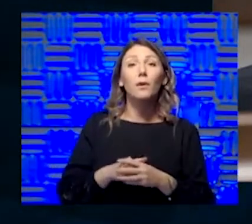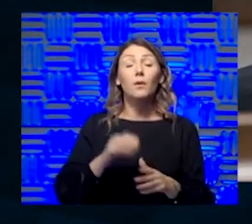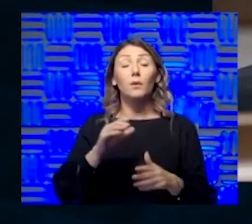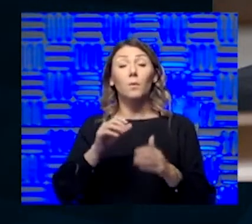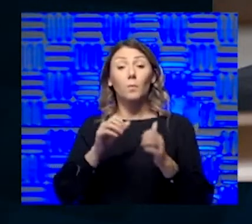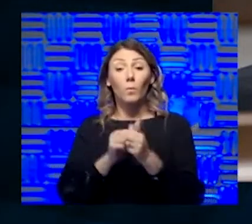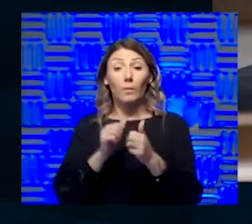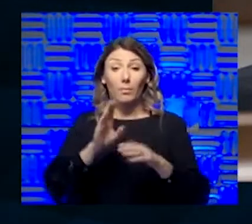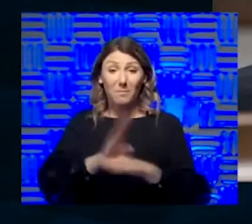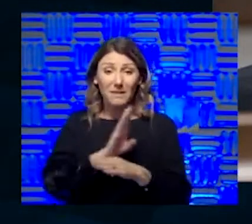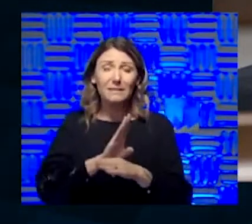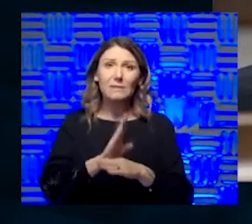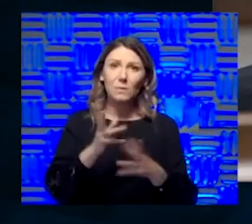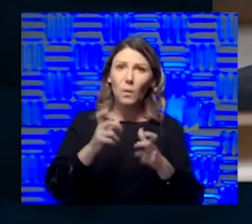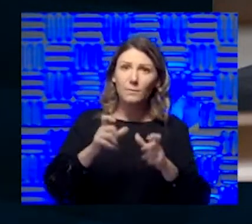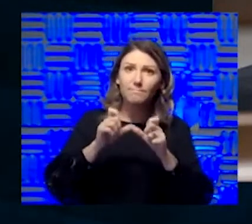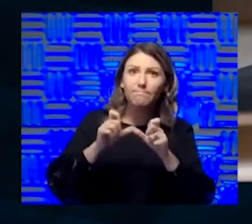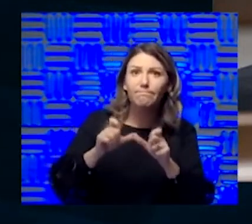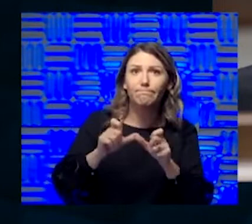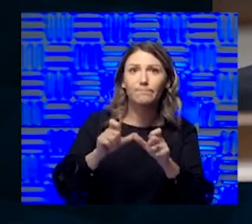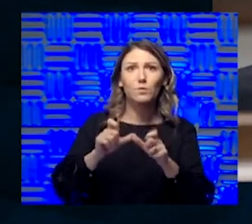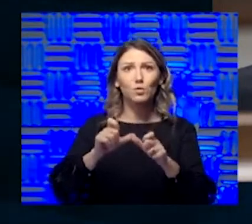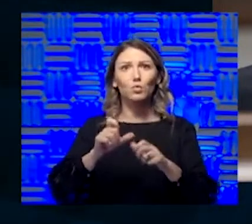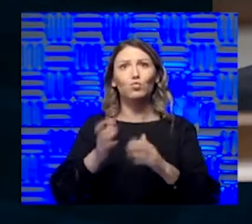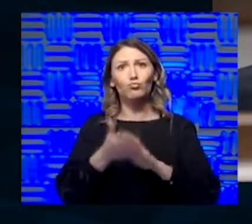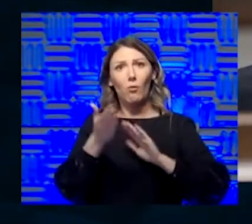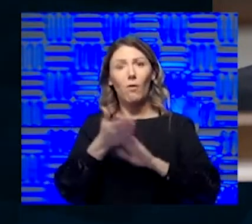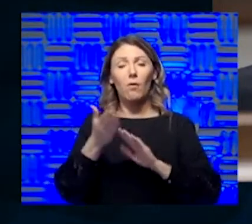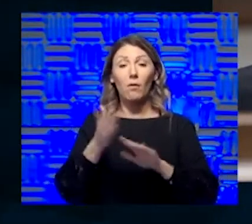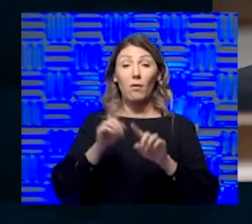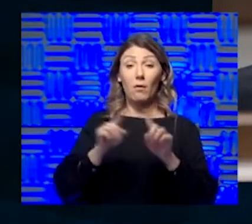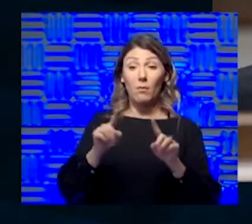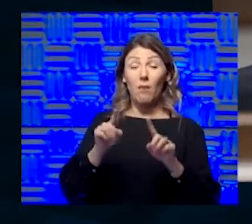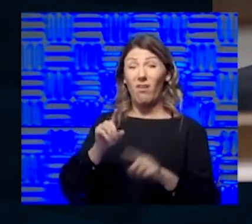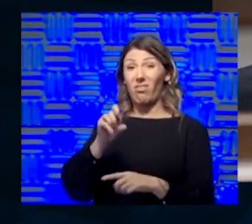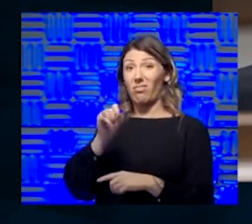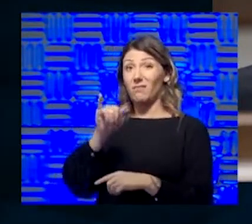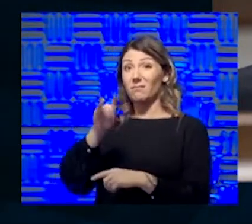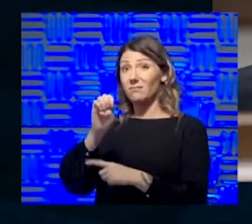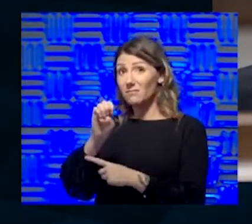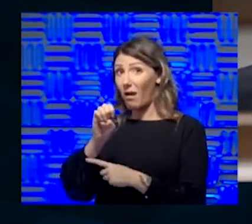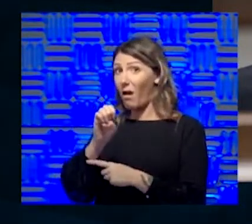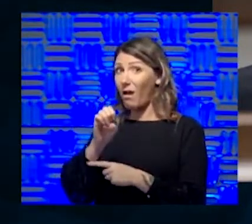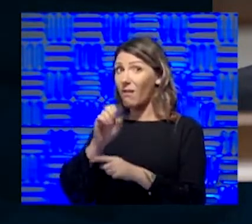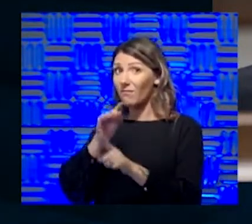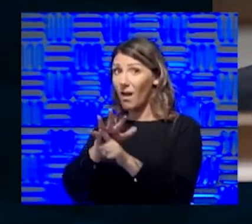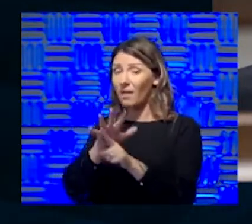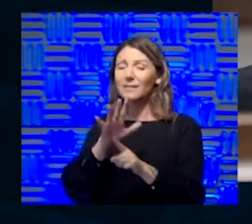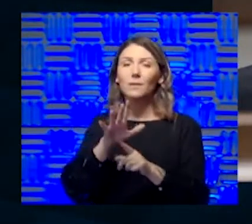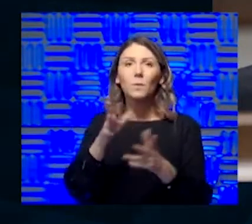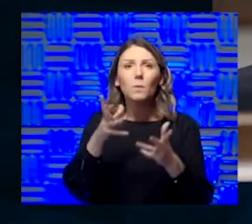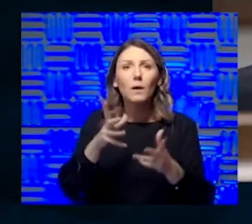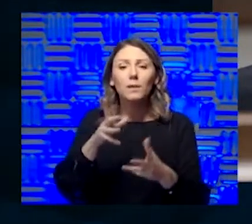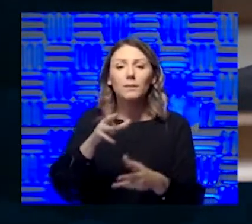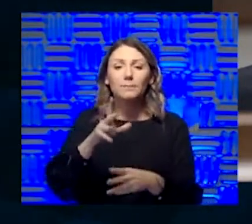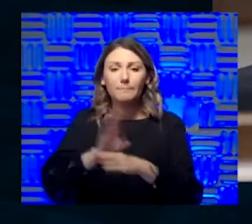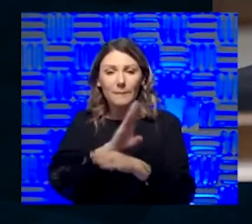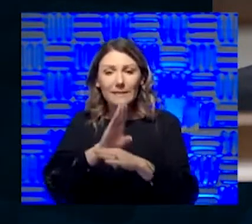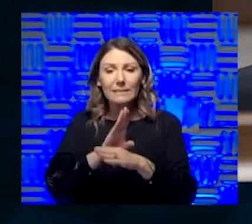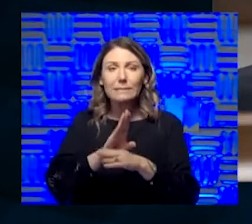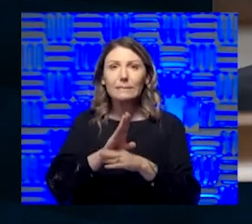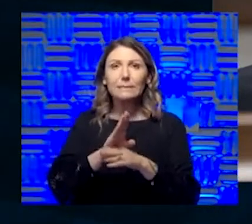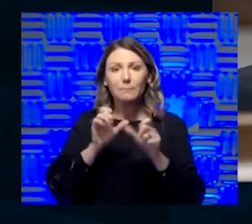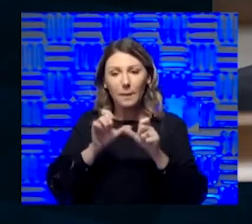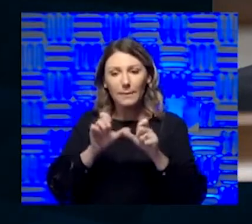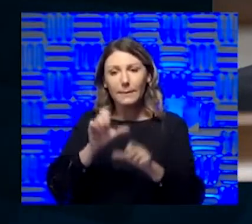in business, but the side effect of that is encouraging businesses to keep their employees employed, even if they